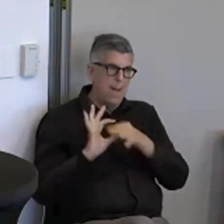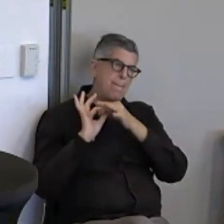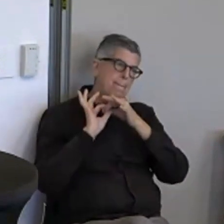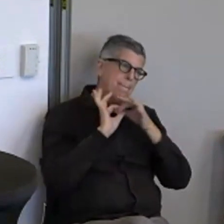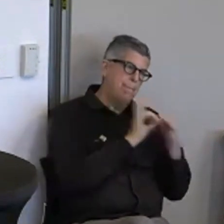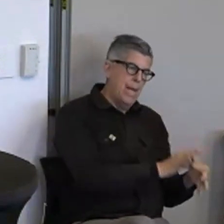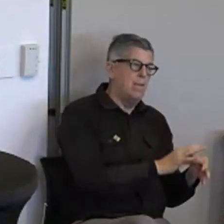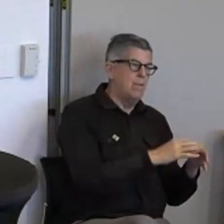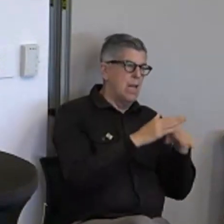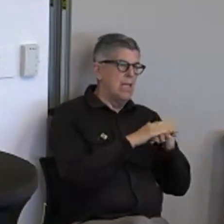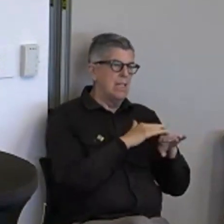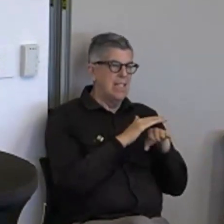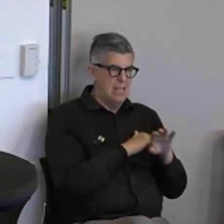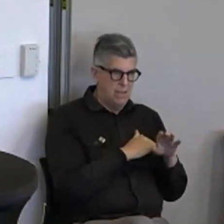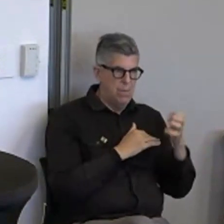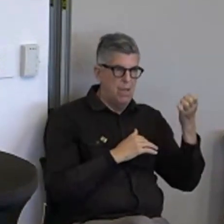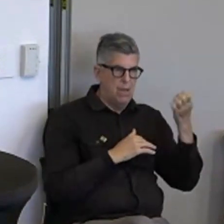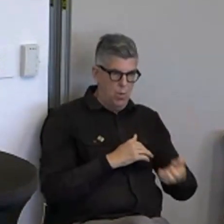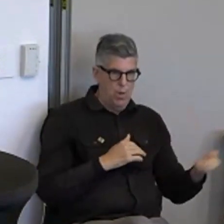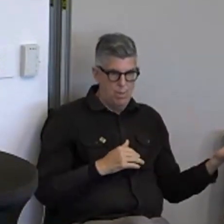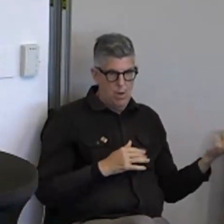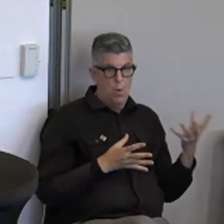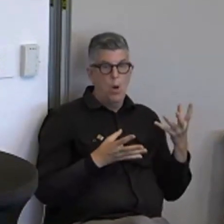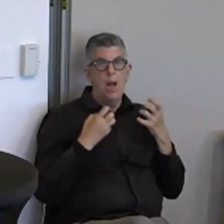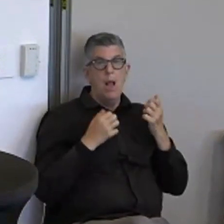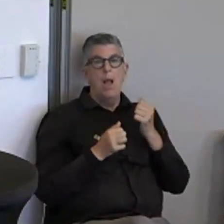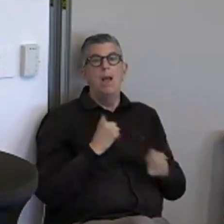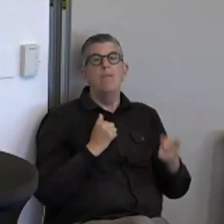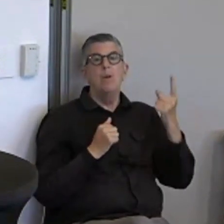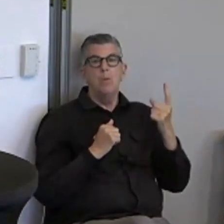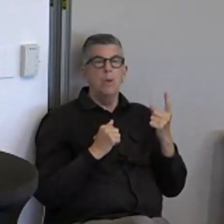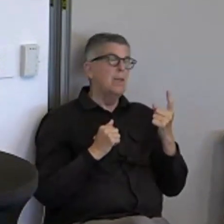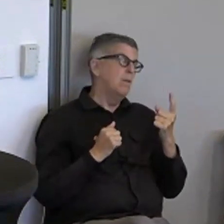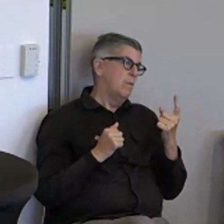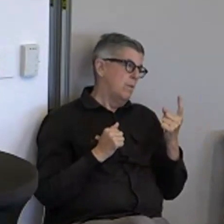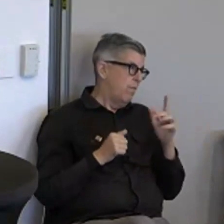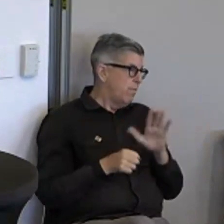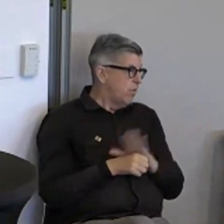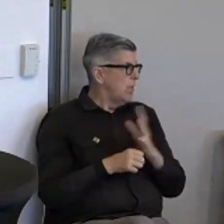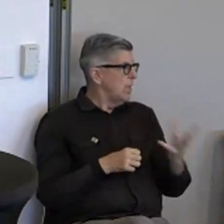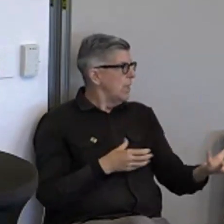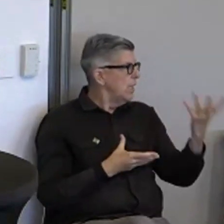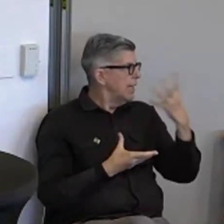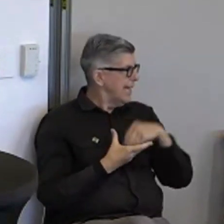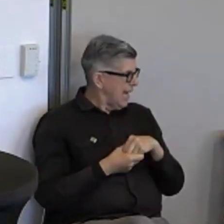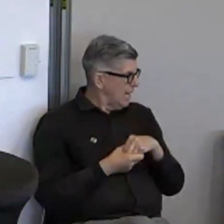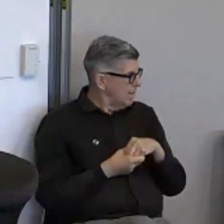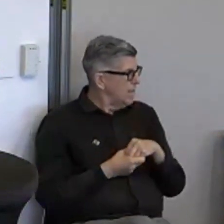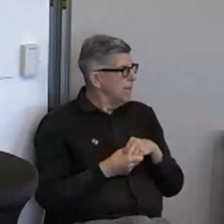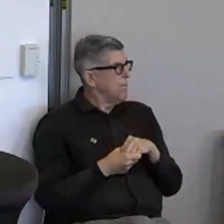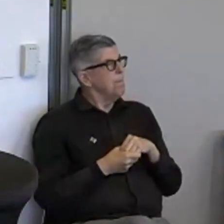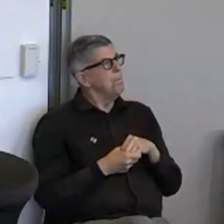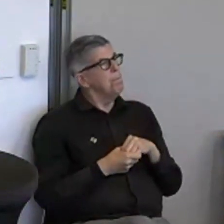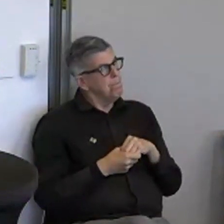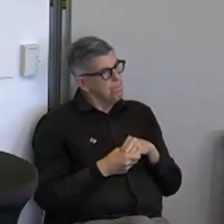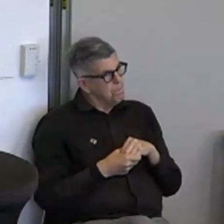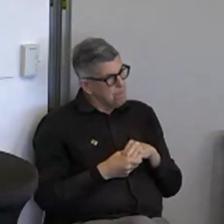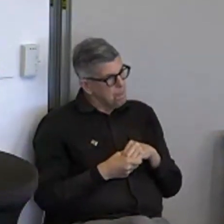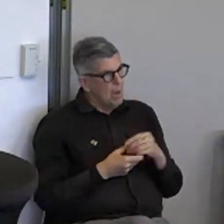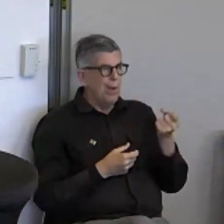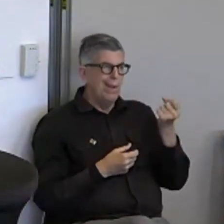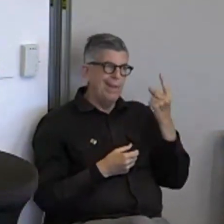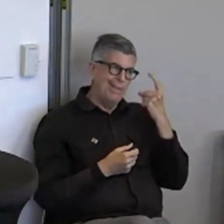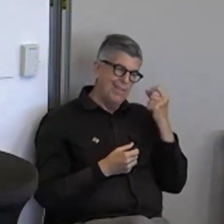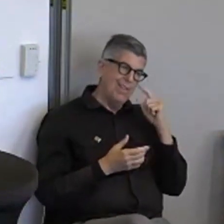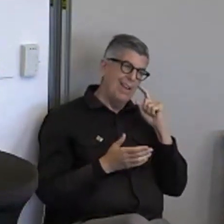the accessibility of the equipment because we want everybody to be able to fully engage. And we recognize that this is expensive